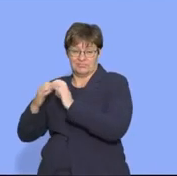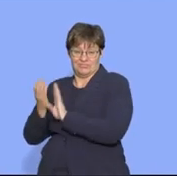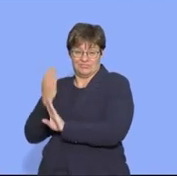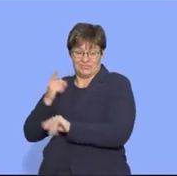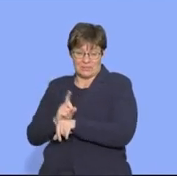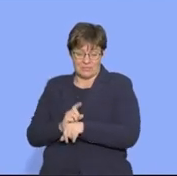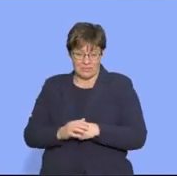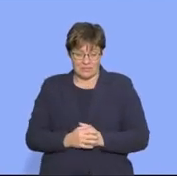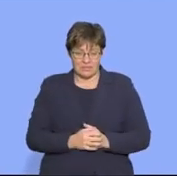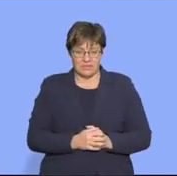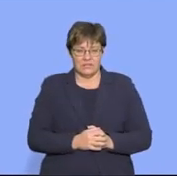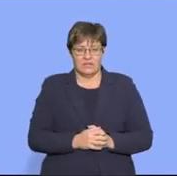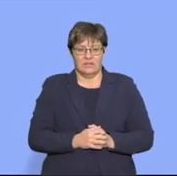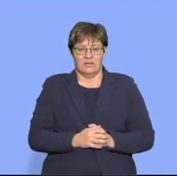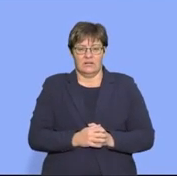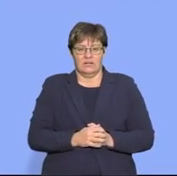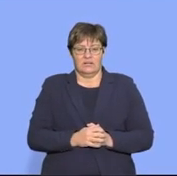being.